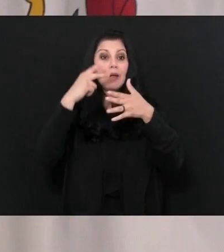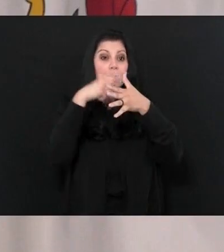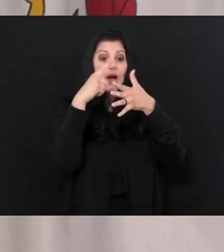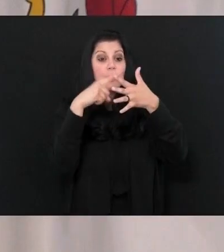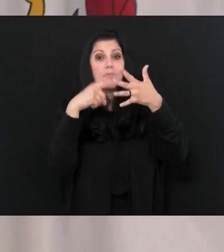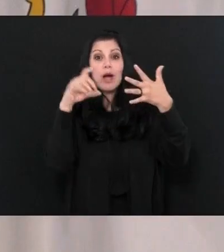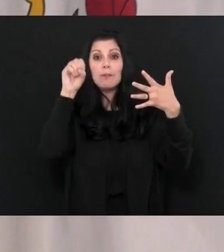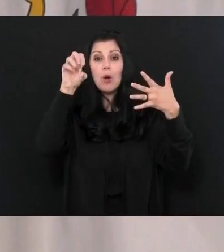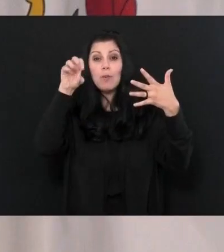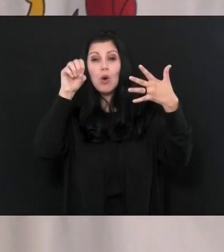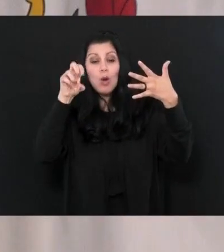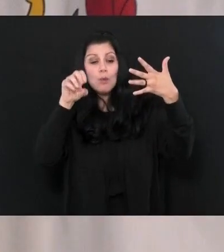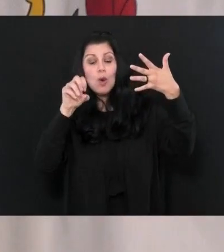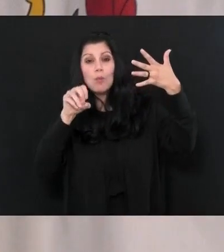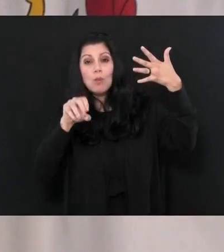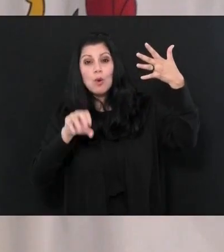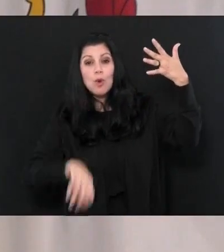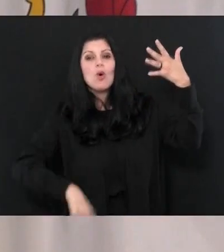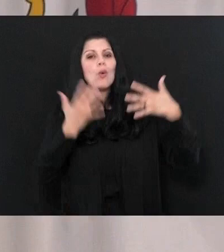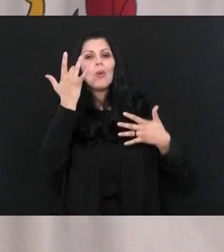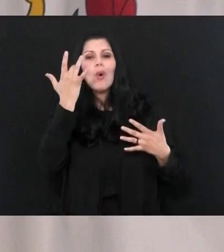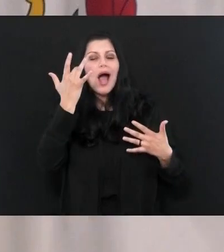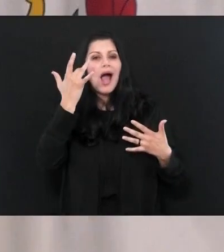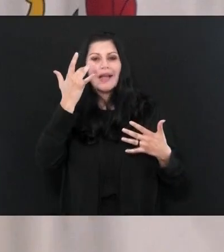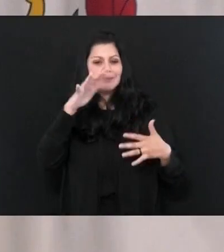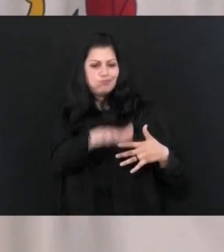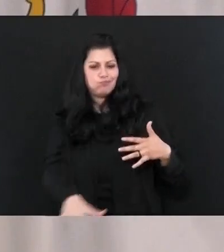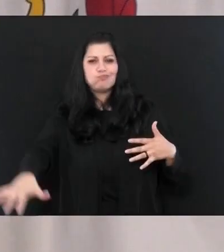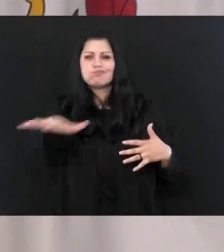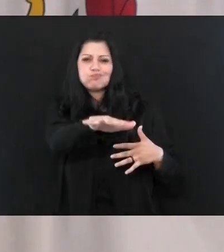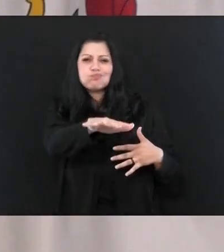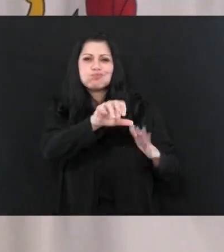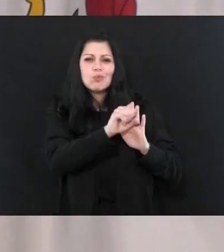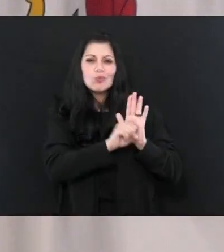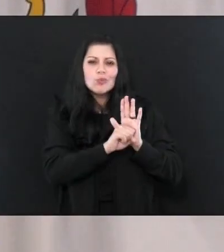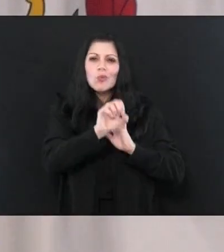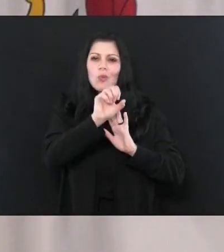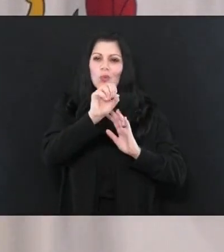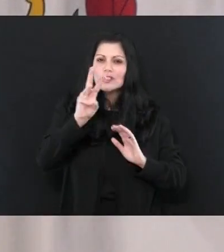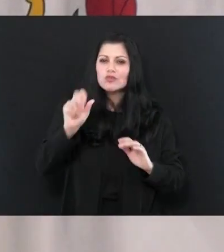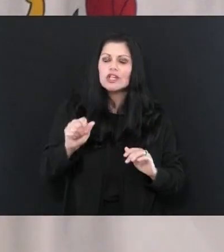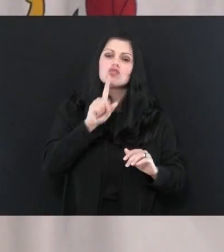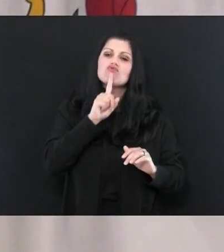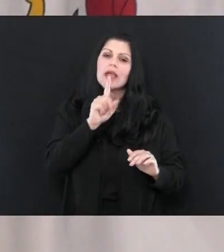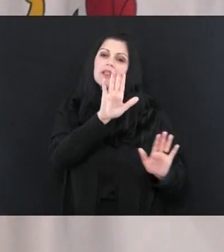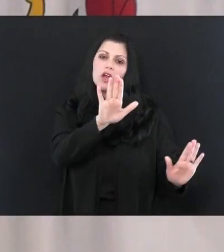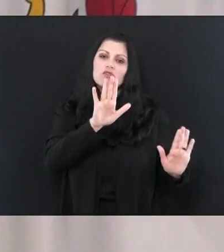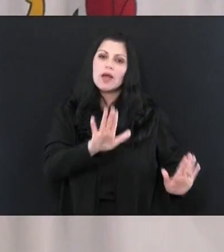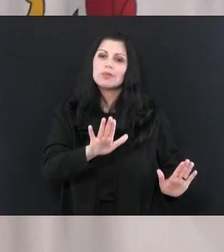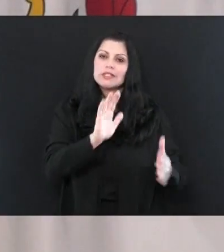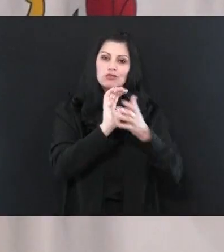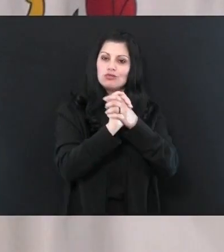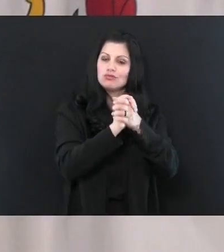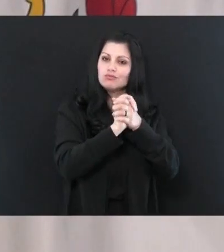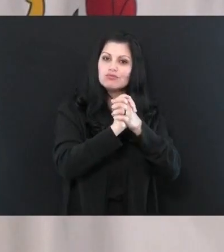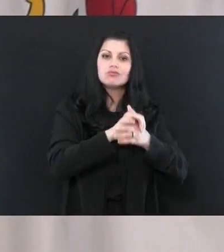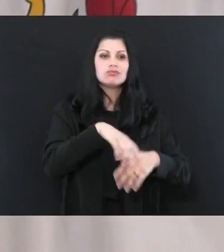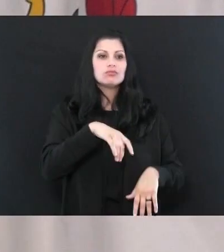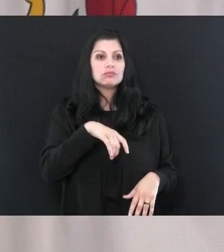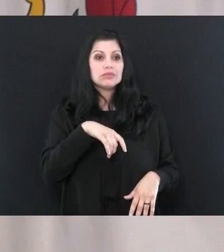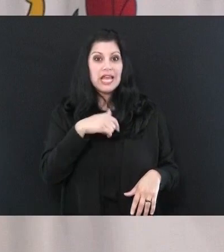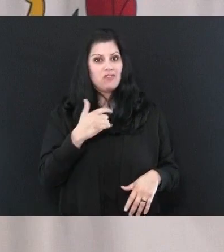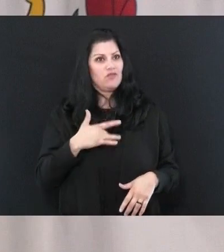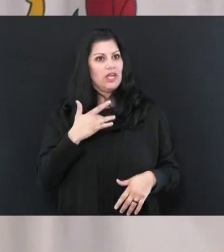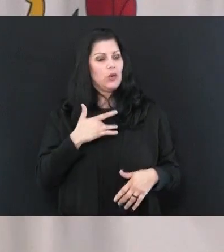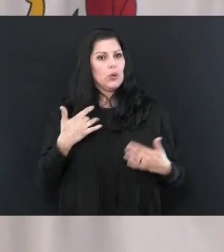they're just all over the place. They do fabulous work. Congratulations, and it's just an honor, you know, for